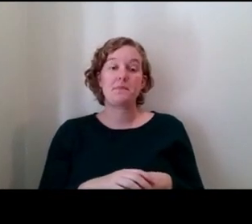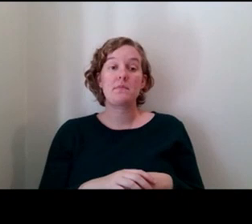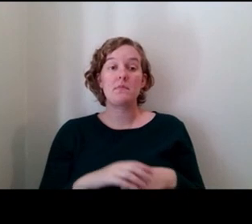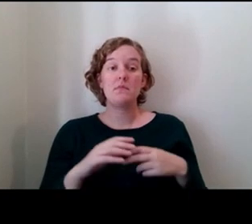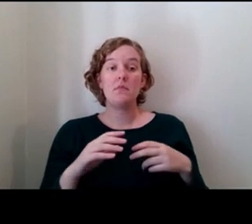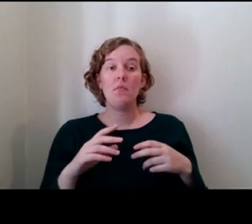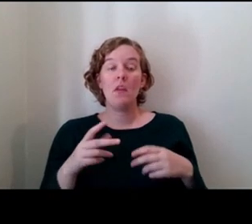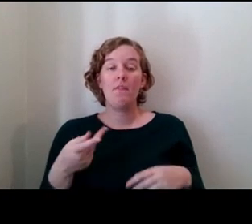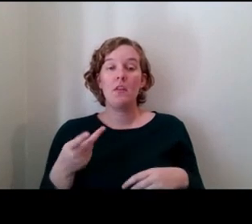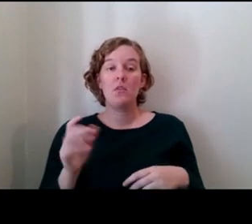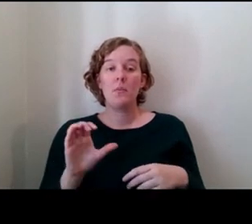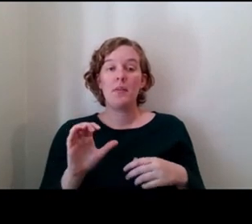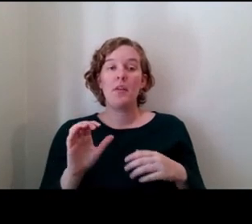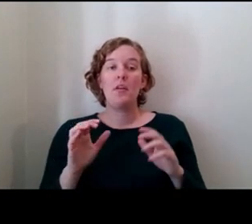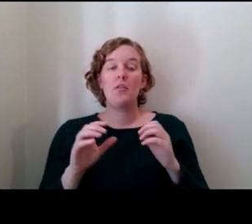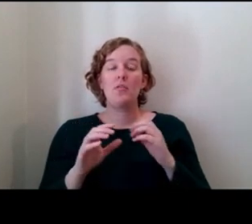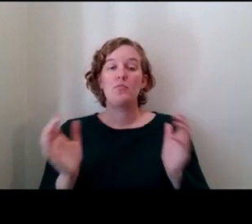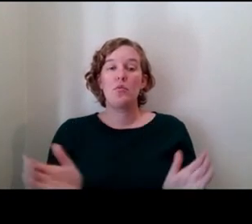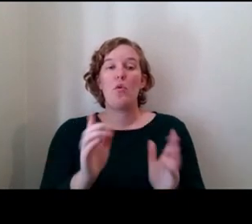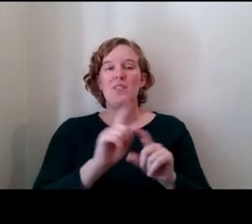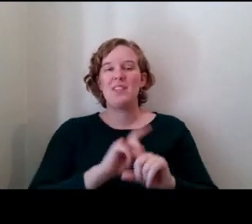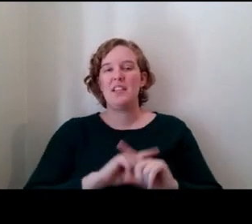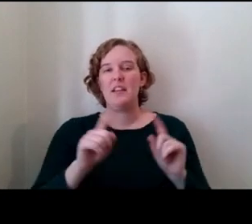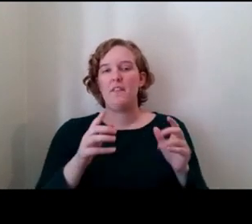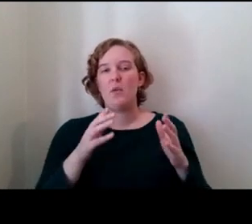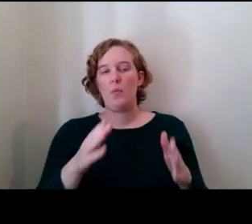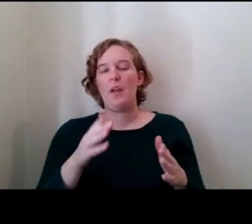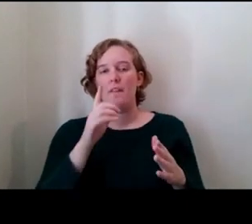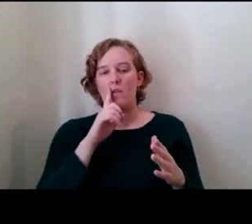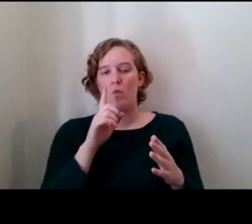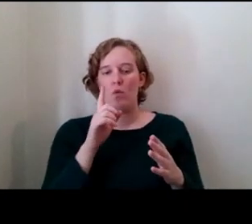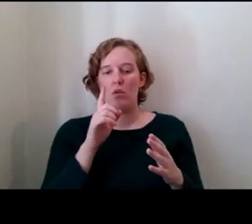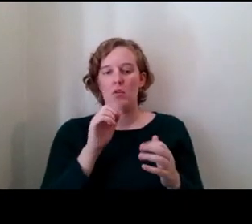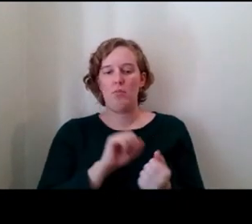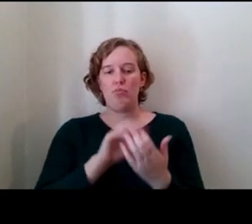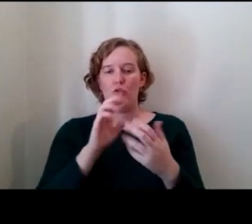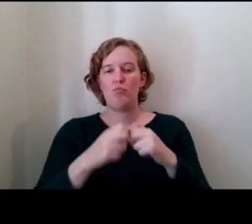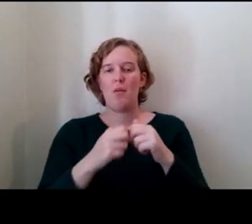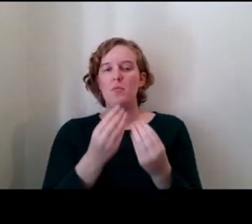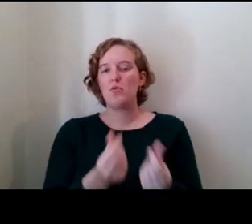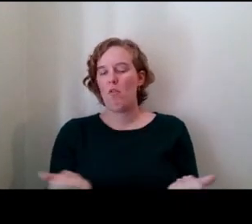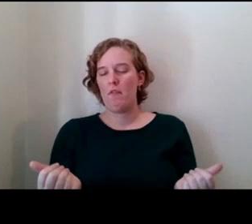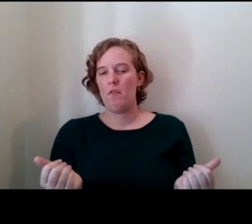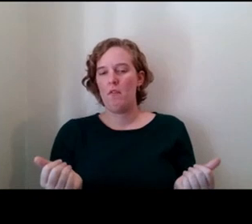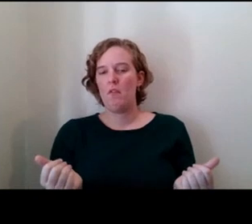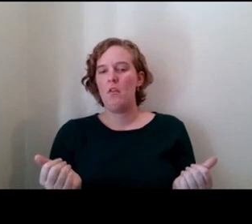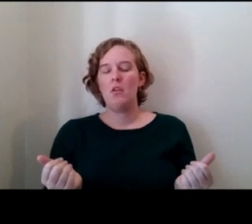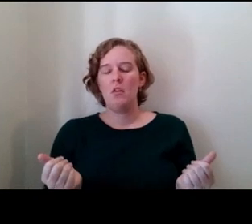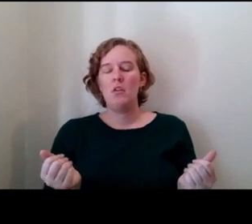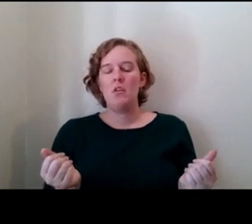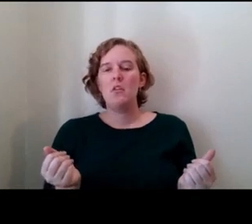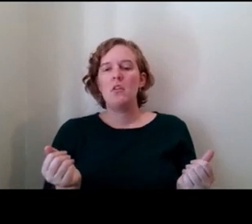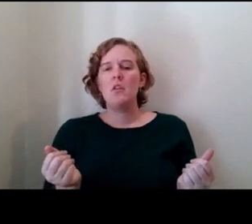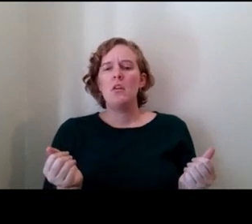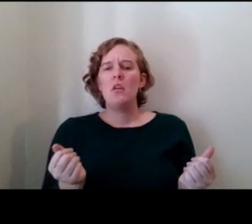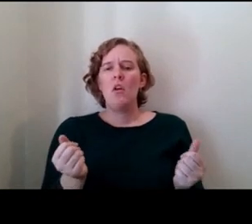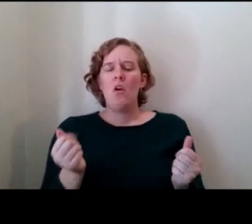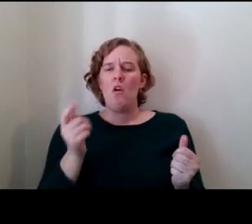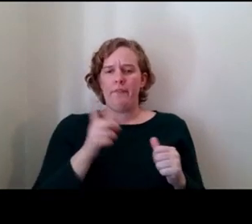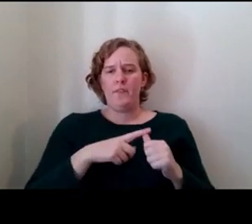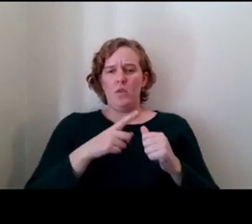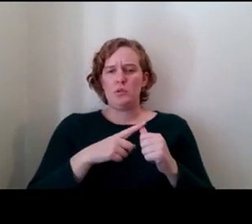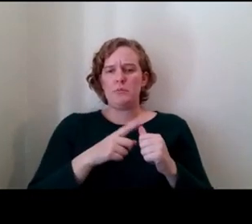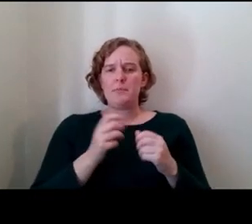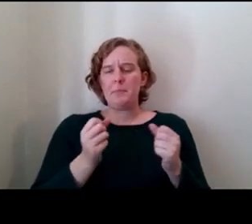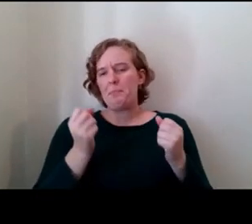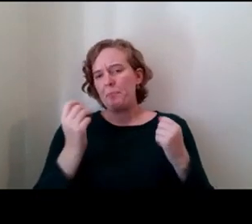Physical computing promotes a different way of thinking about solving problems, because a couple of reasons, I think. First of all, there are